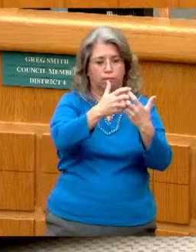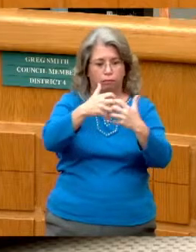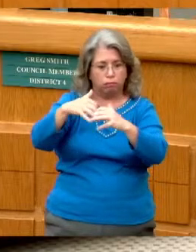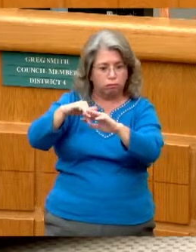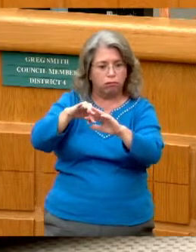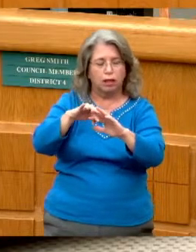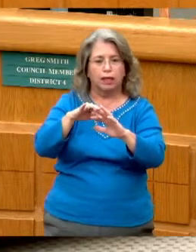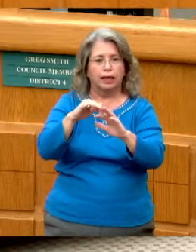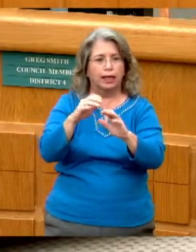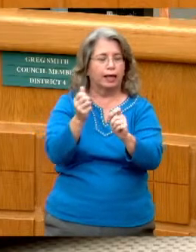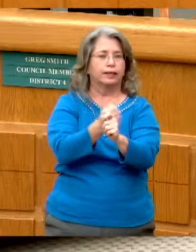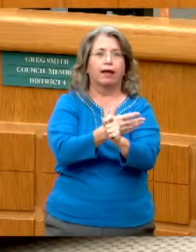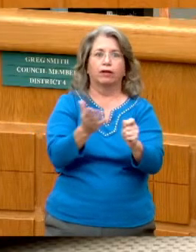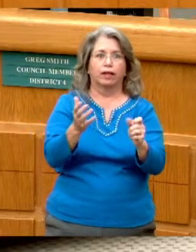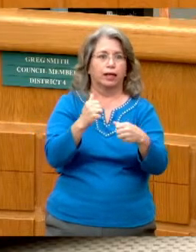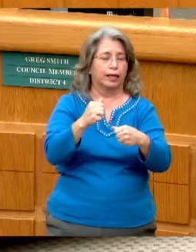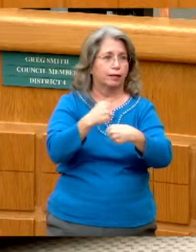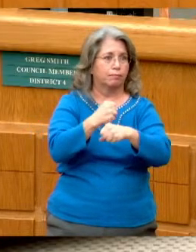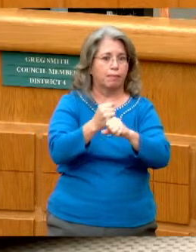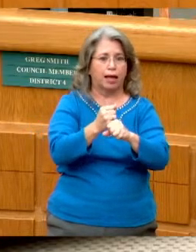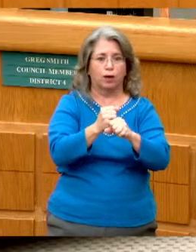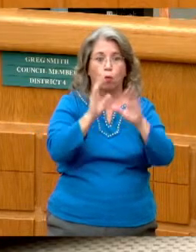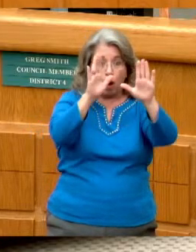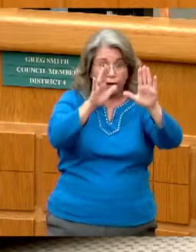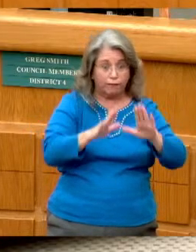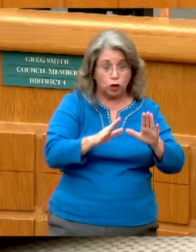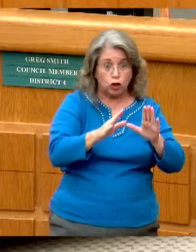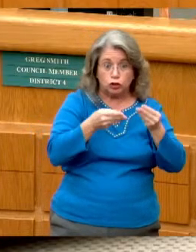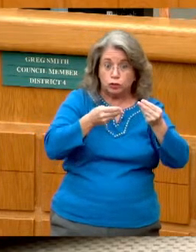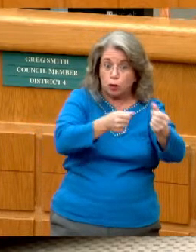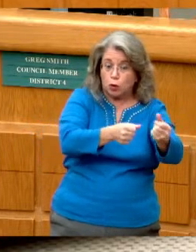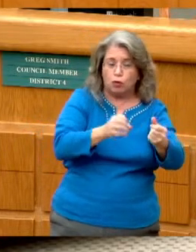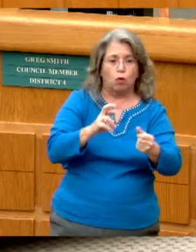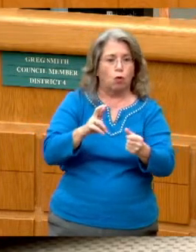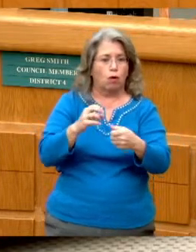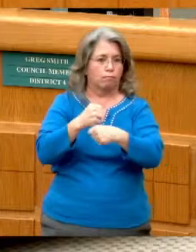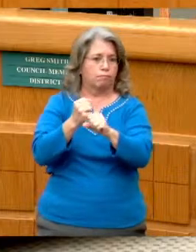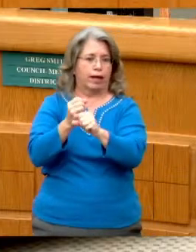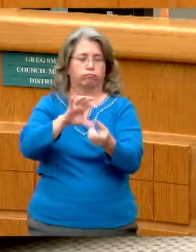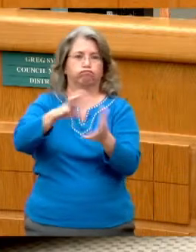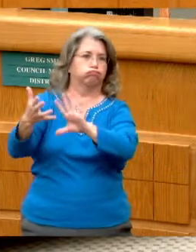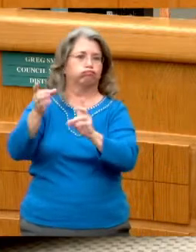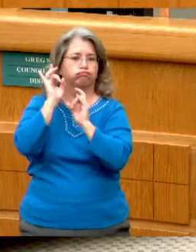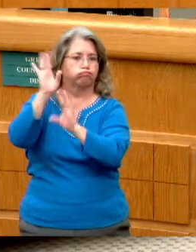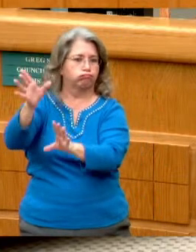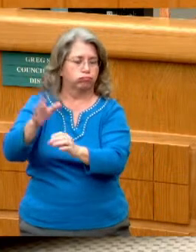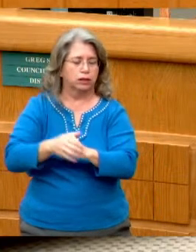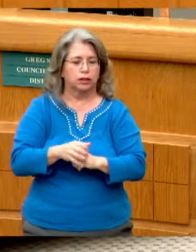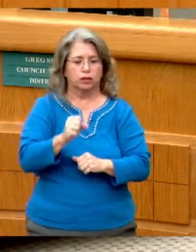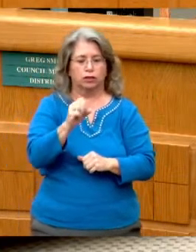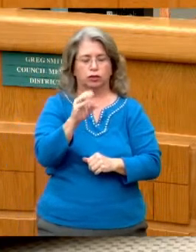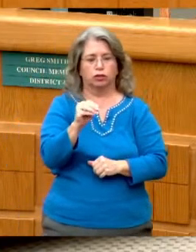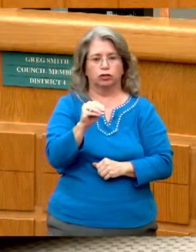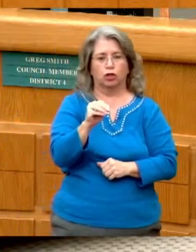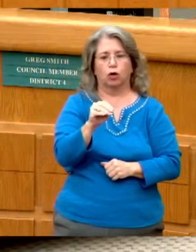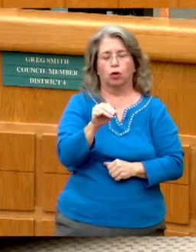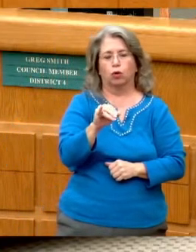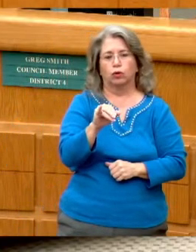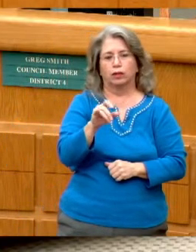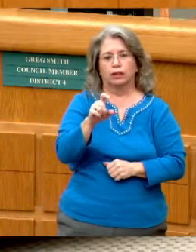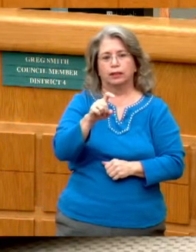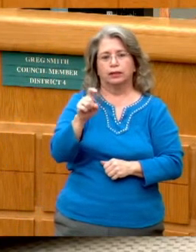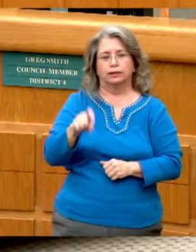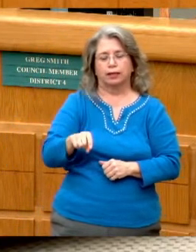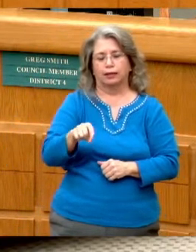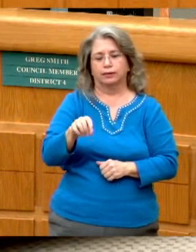wonderful or terrible. So again, stay off of Texas Yes Boulevard and East Main, as cars